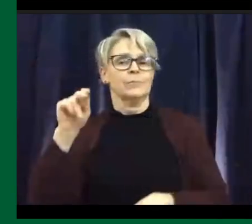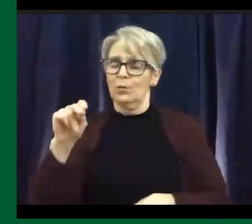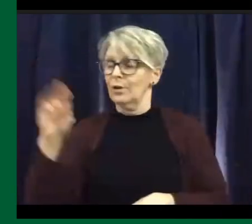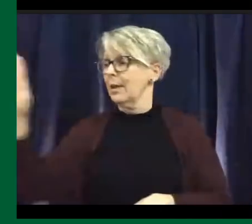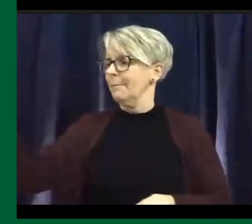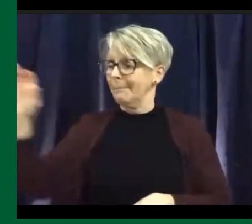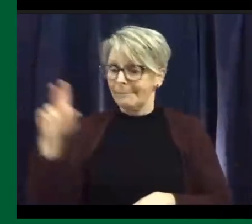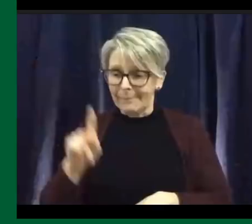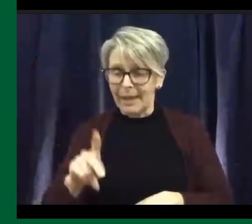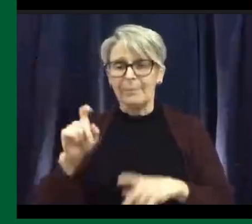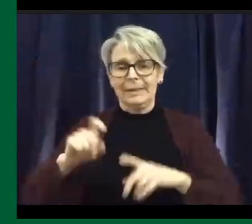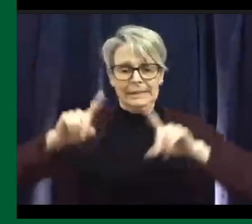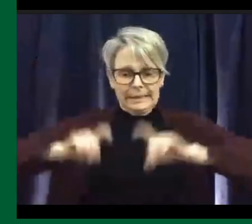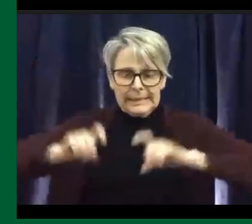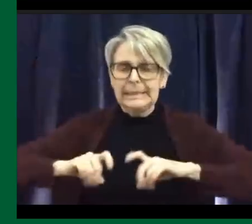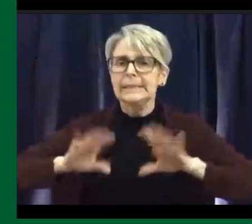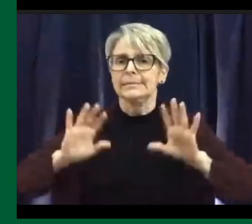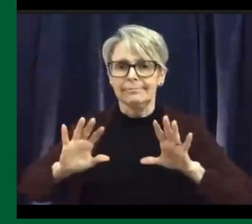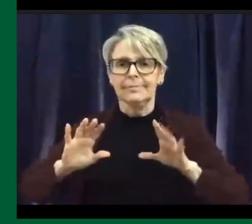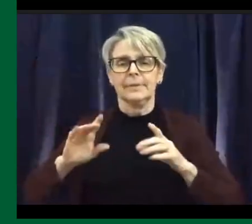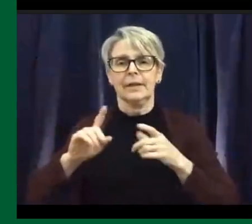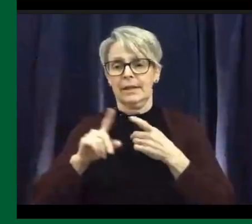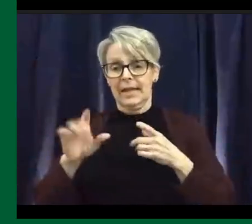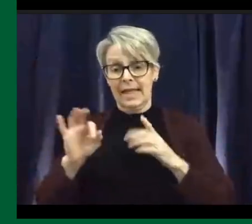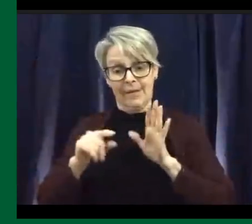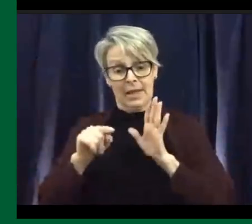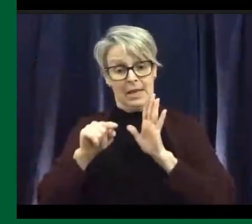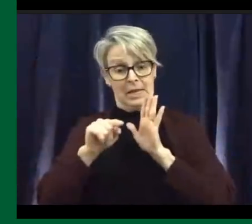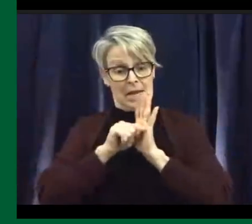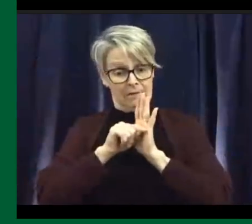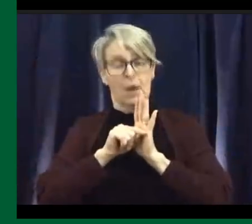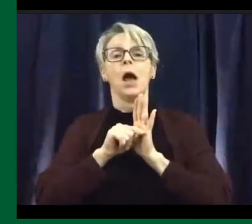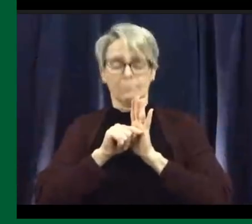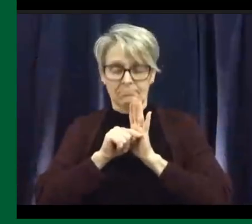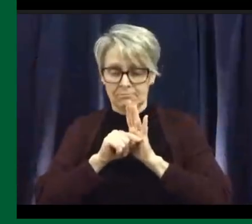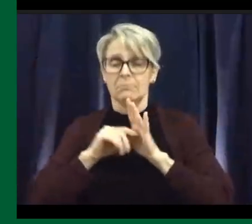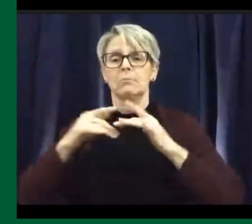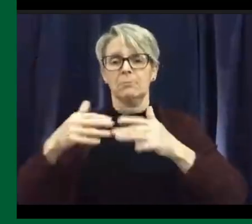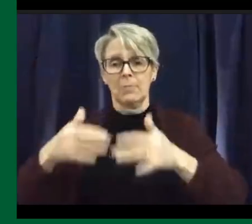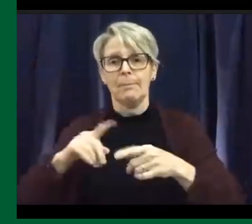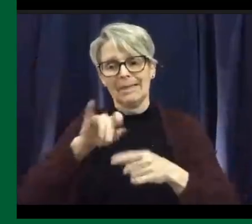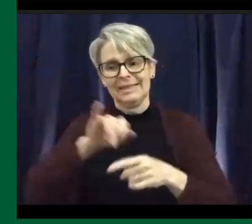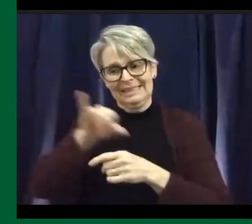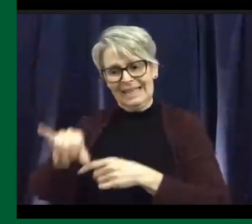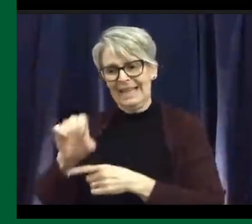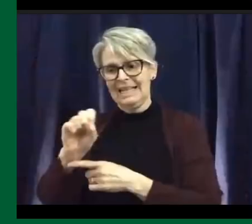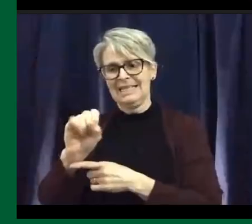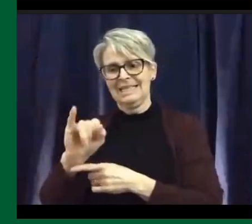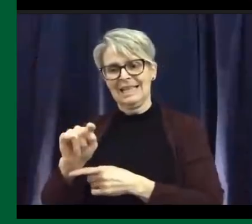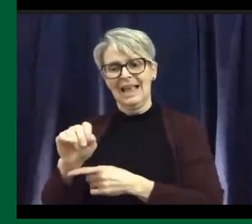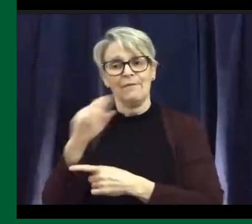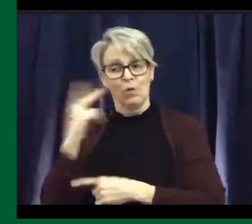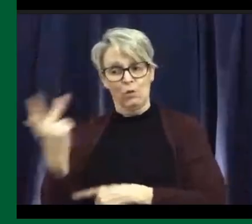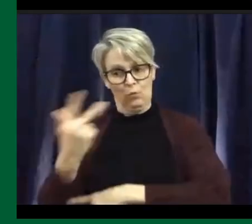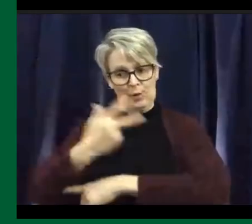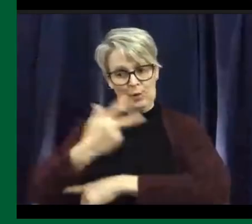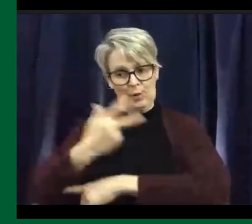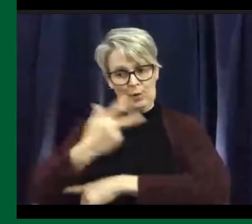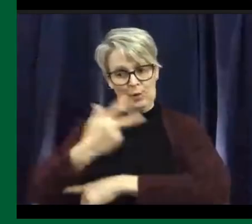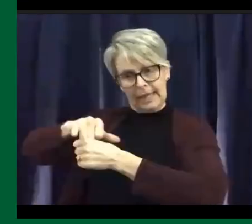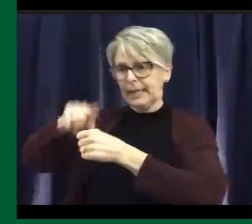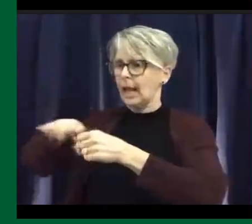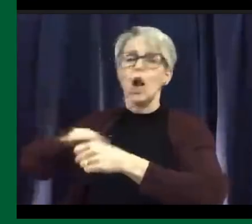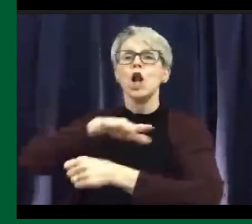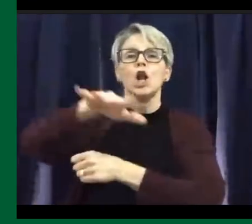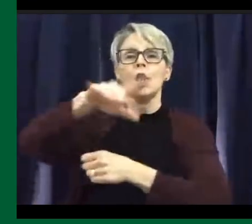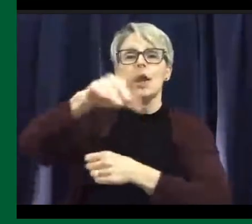allowed to proceed further if you test negative, and you have to stay at a site for up to 3 days. But even for interprovincial